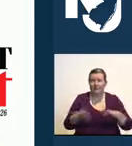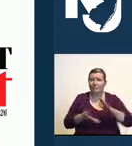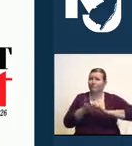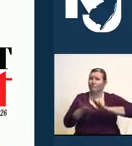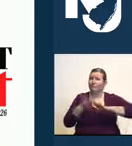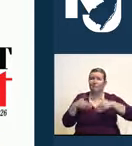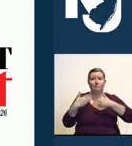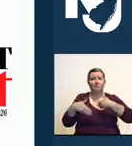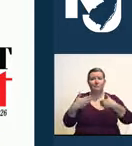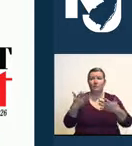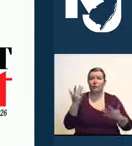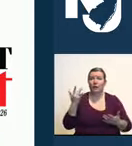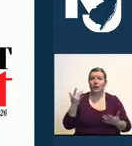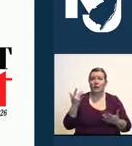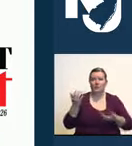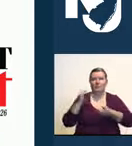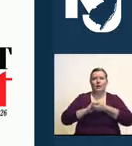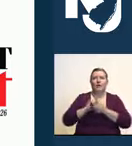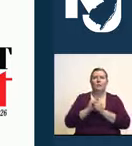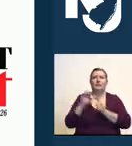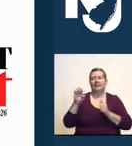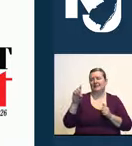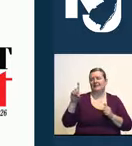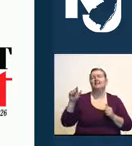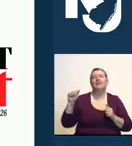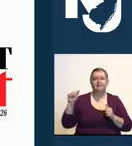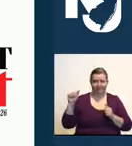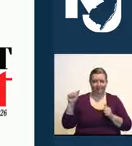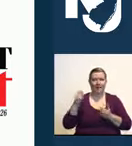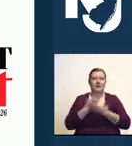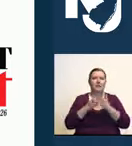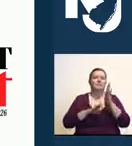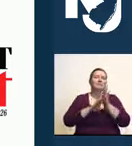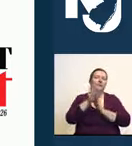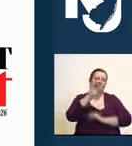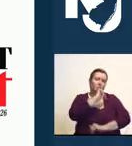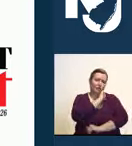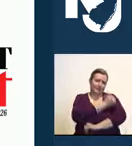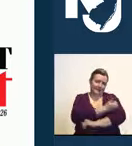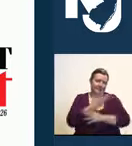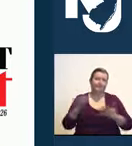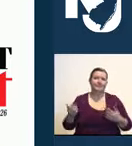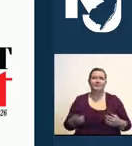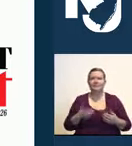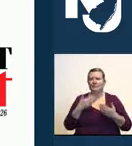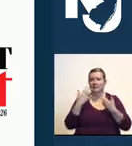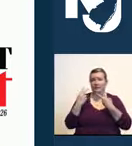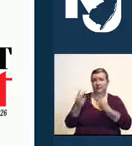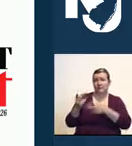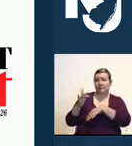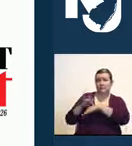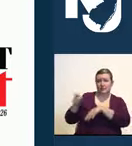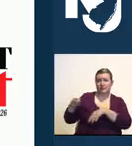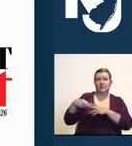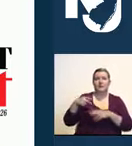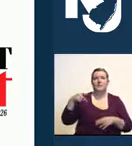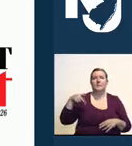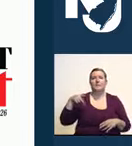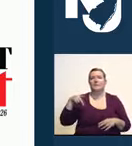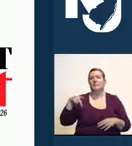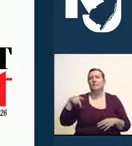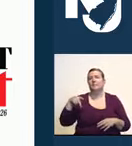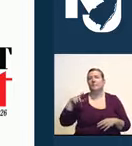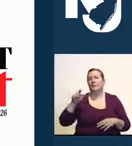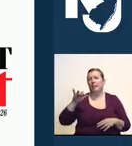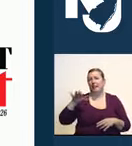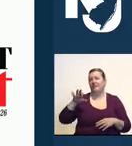partnership of the New Jersey Economic Development Authority. And today we will visit Plainfield and the Ducre School of